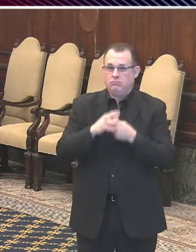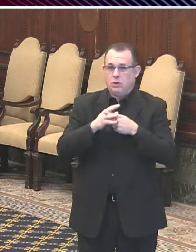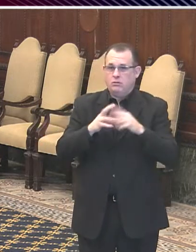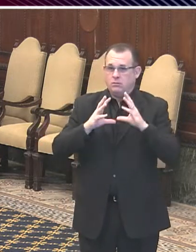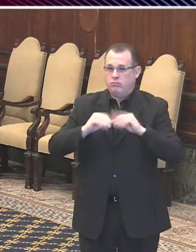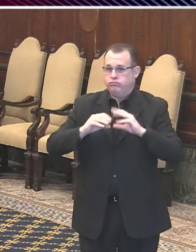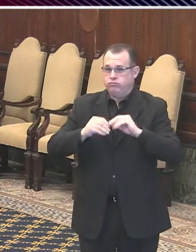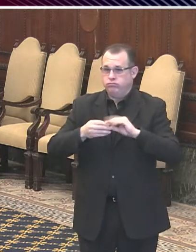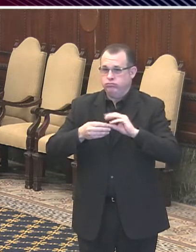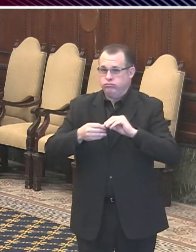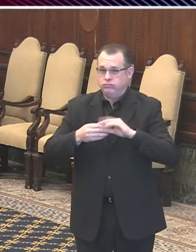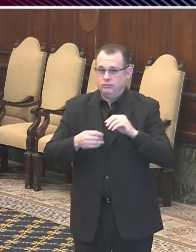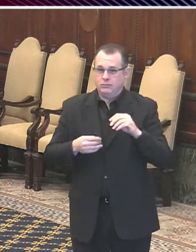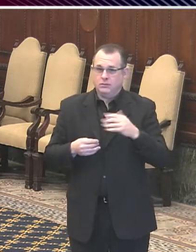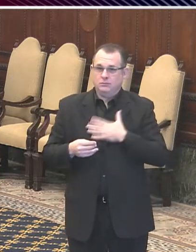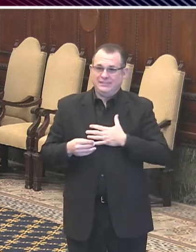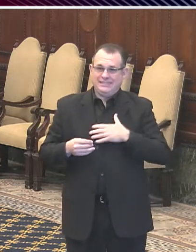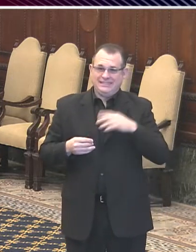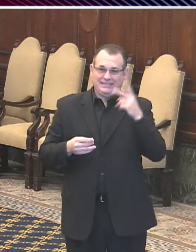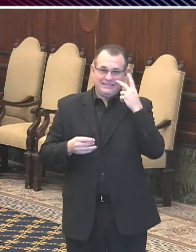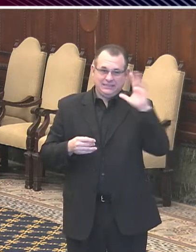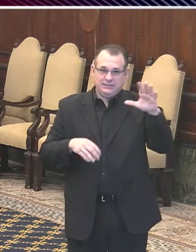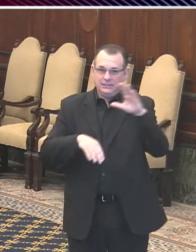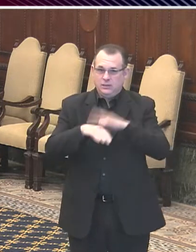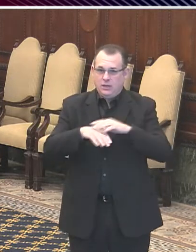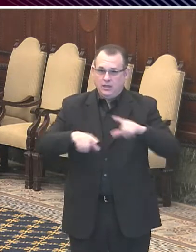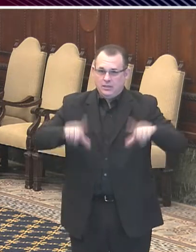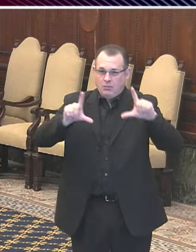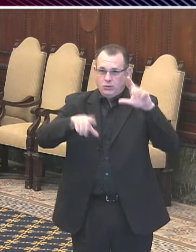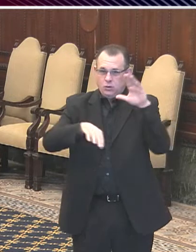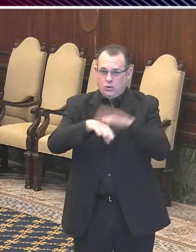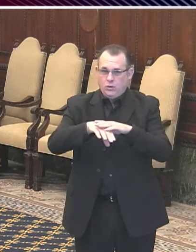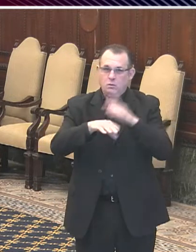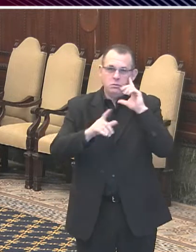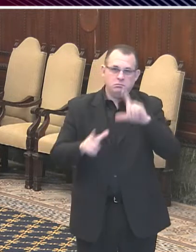please turn on your camera, and you now have the floor.